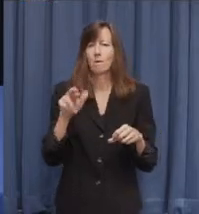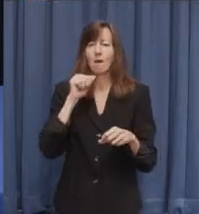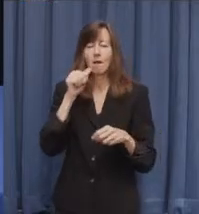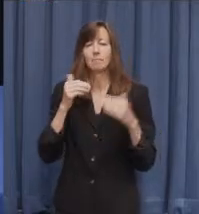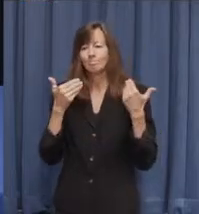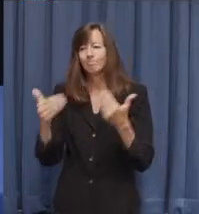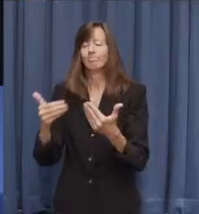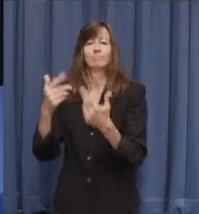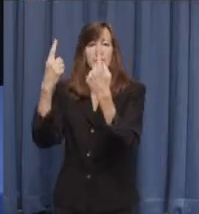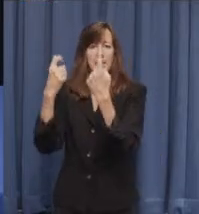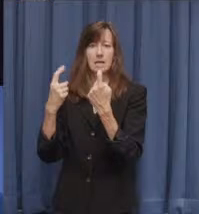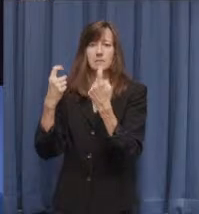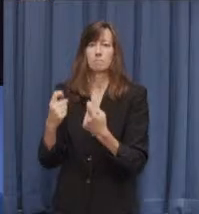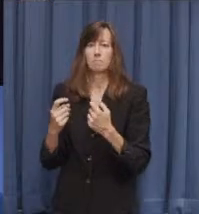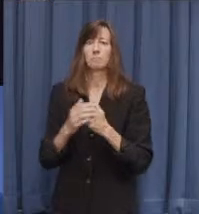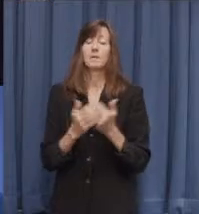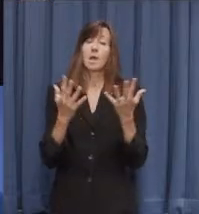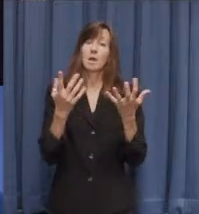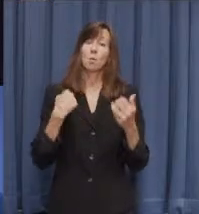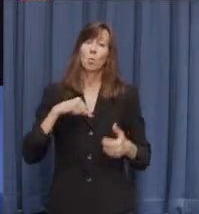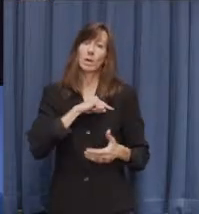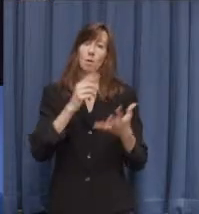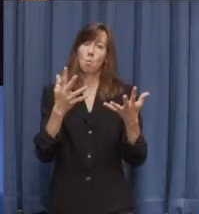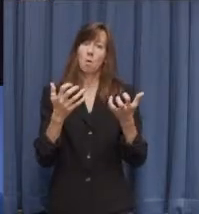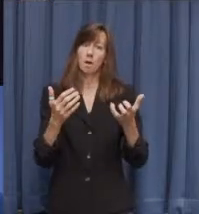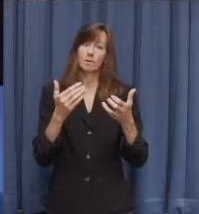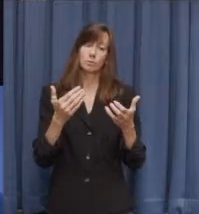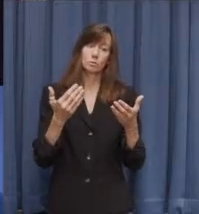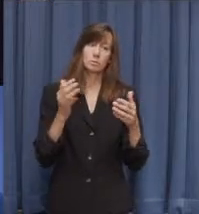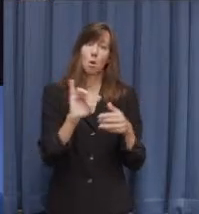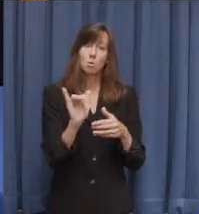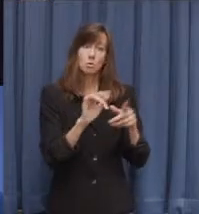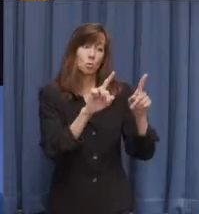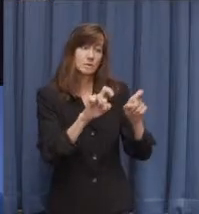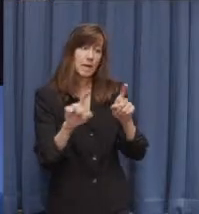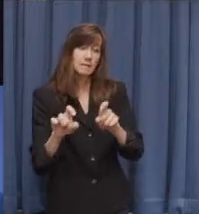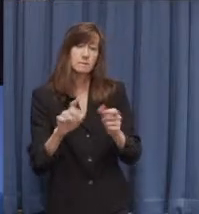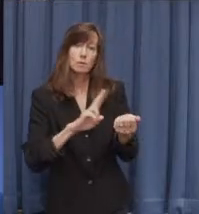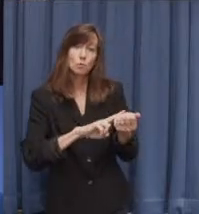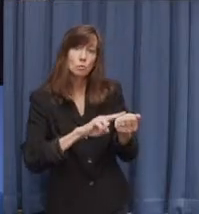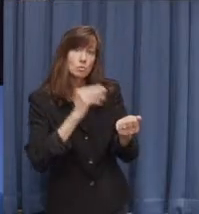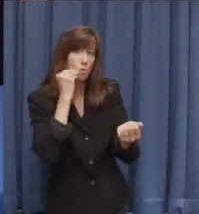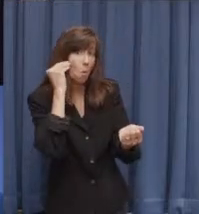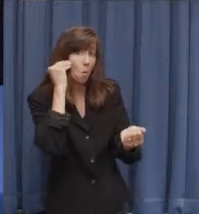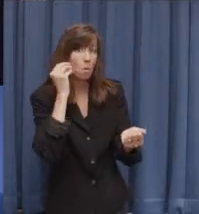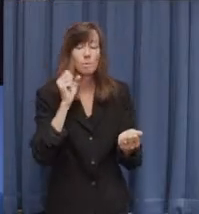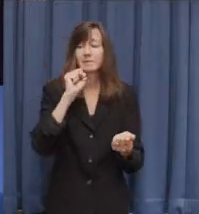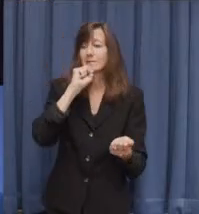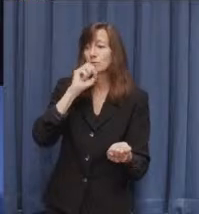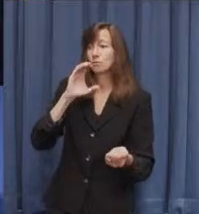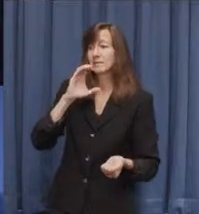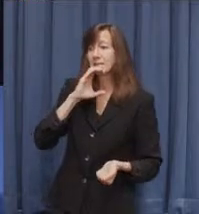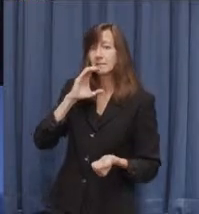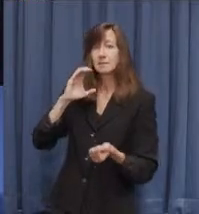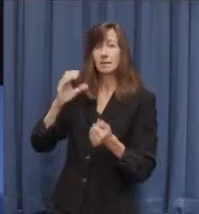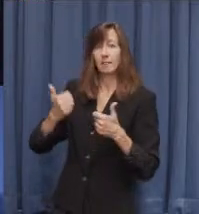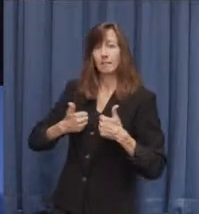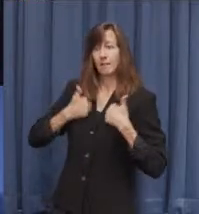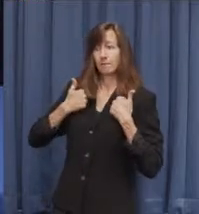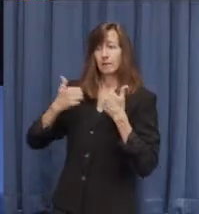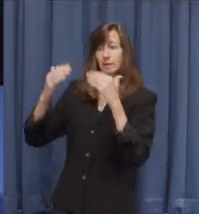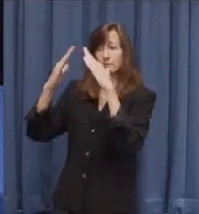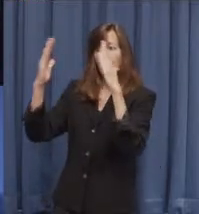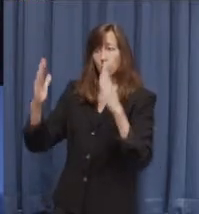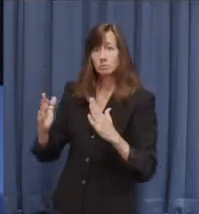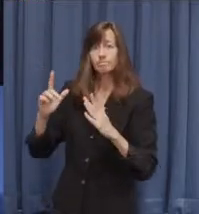test at many locations, including our nursing homes and senior facilities And then, of course, including any time that we do have a cluster,